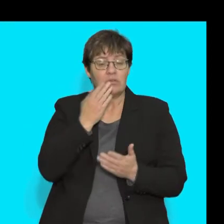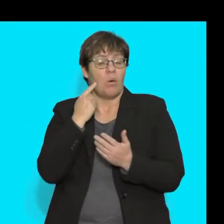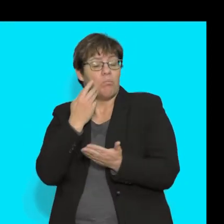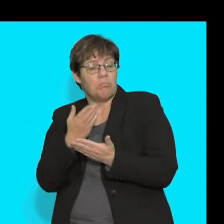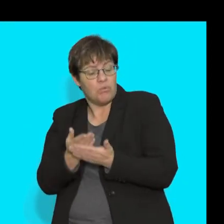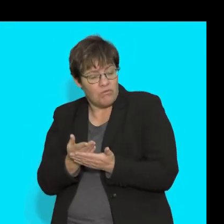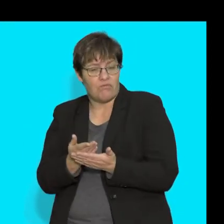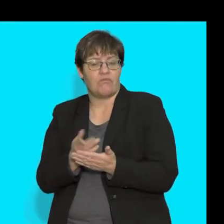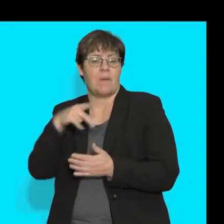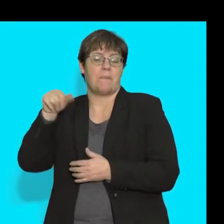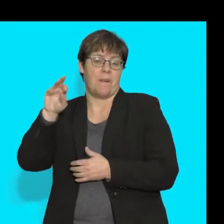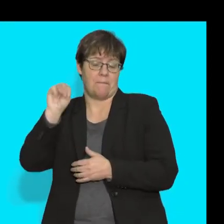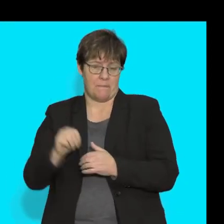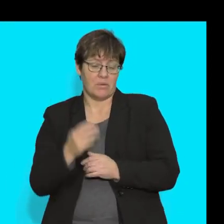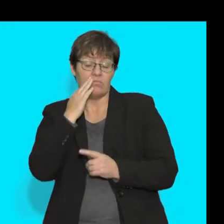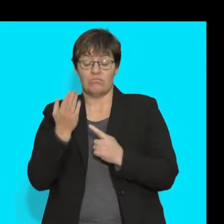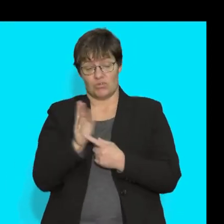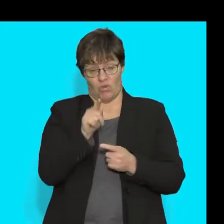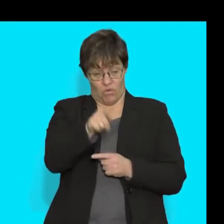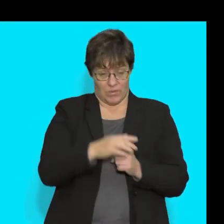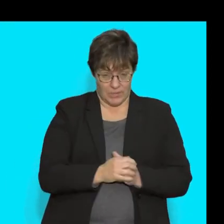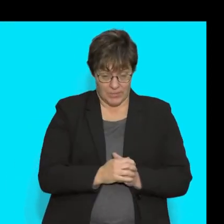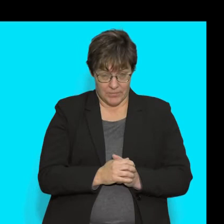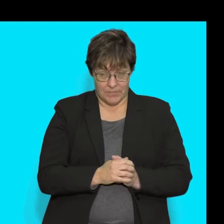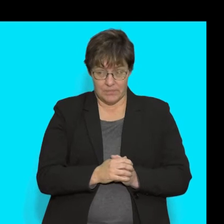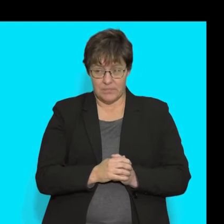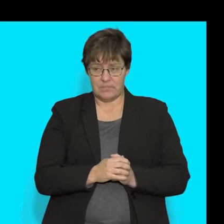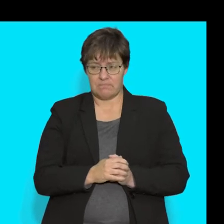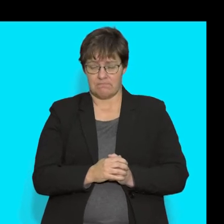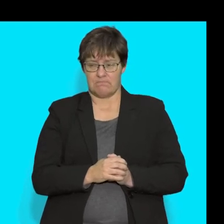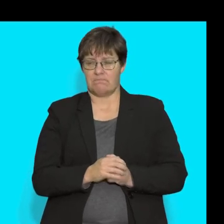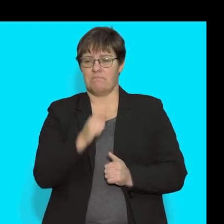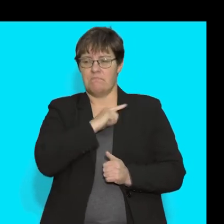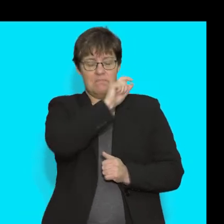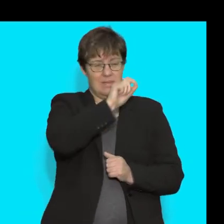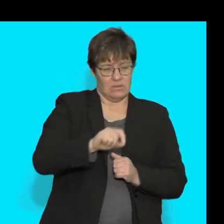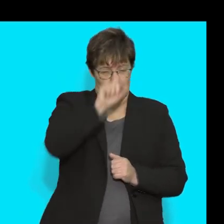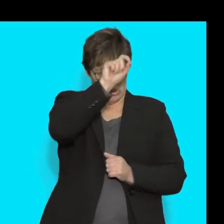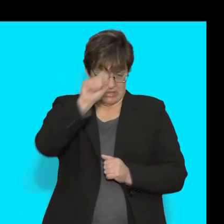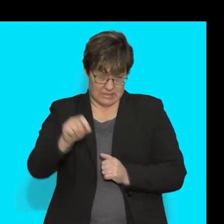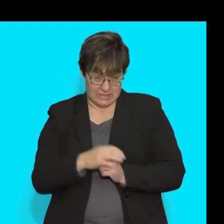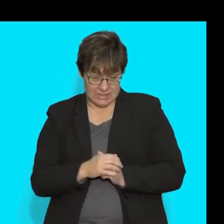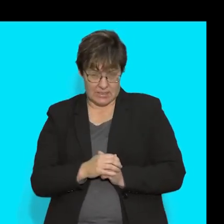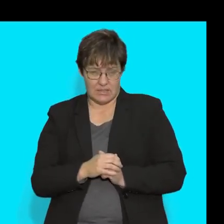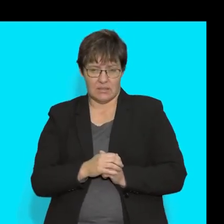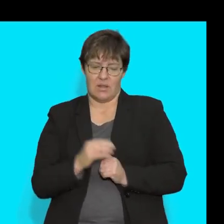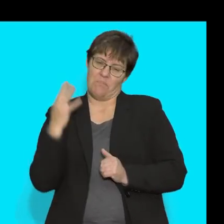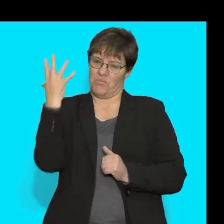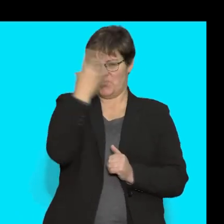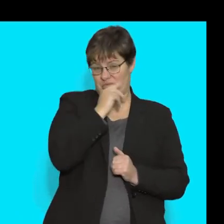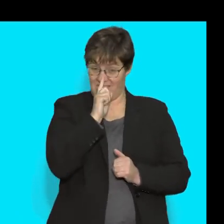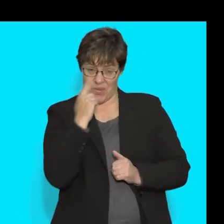you an actual visual of this, it will then look something like this with my dotted lines there, which are very